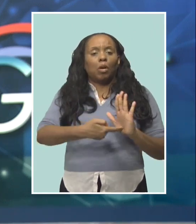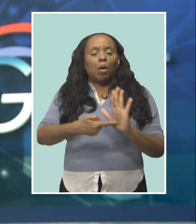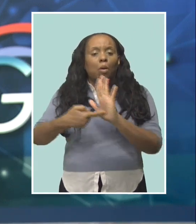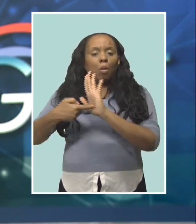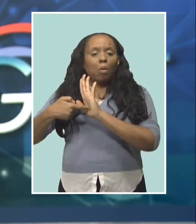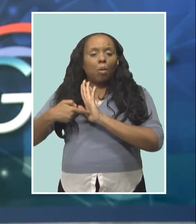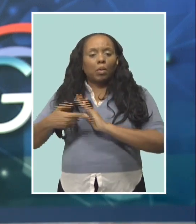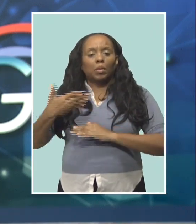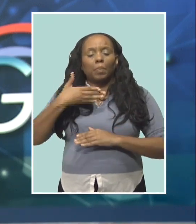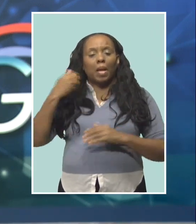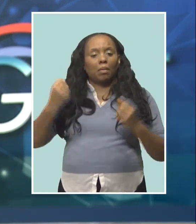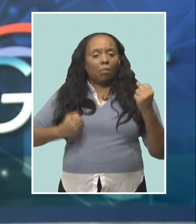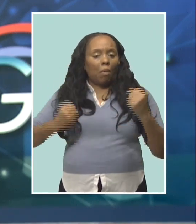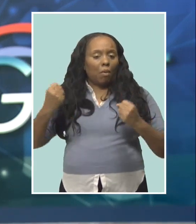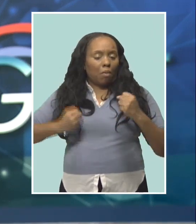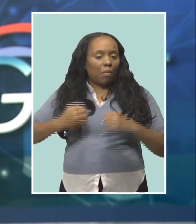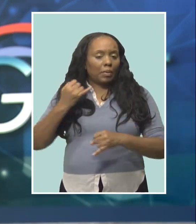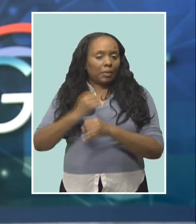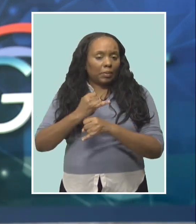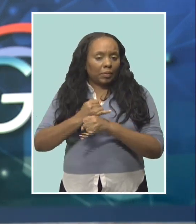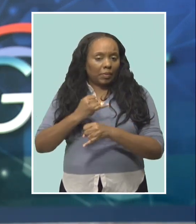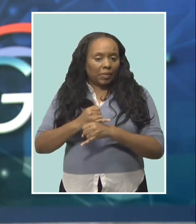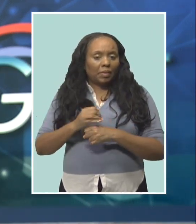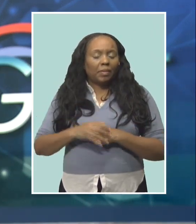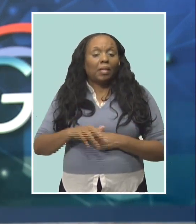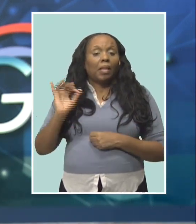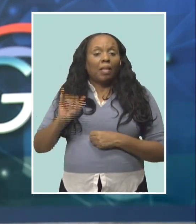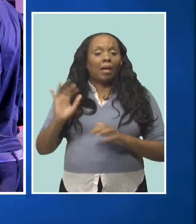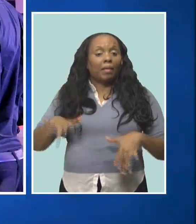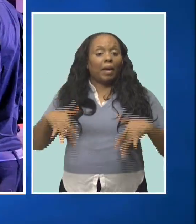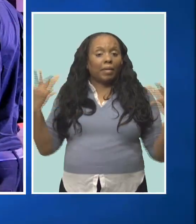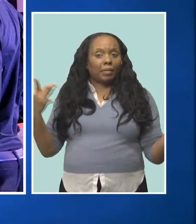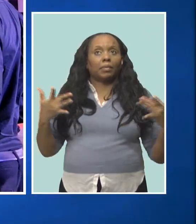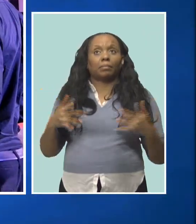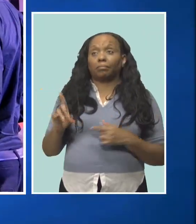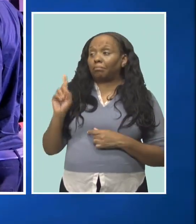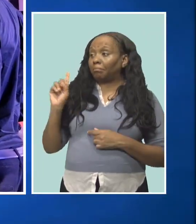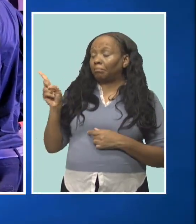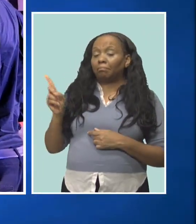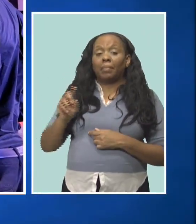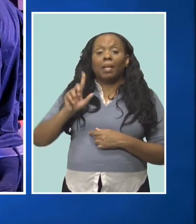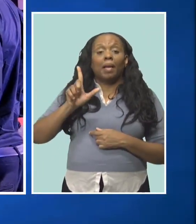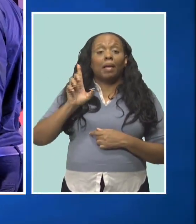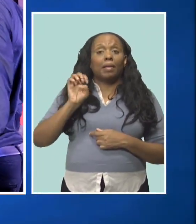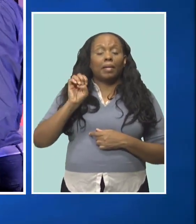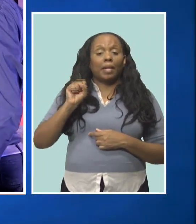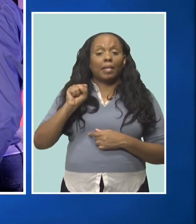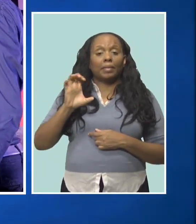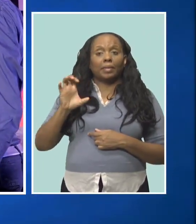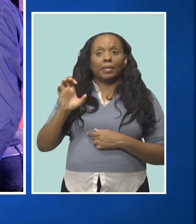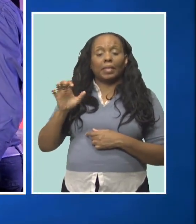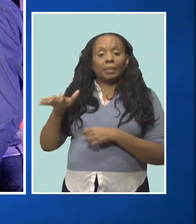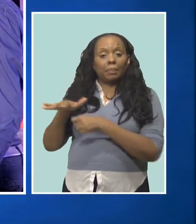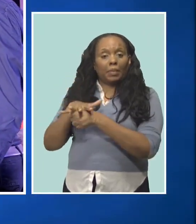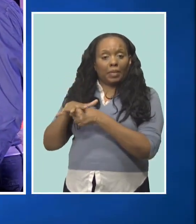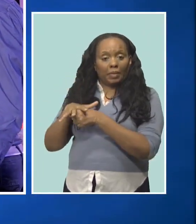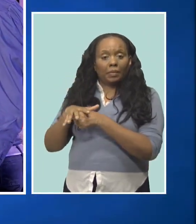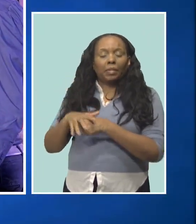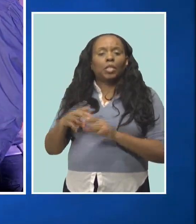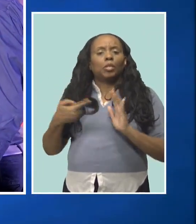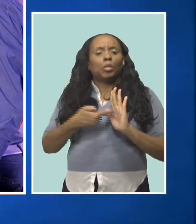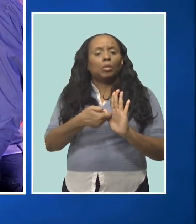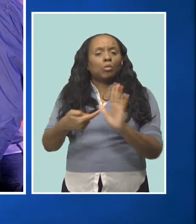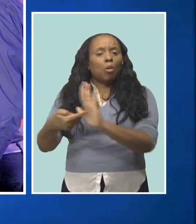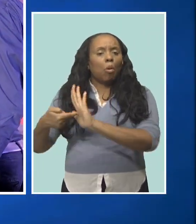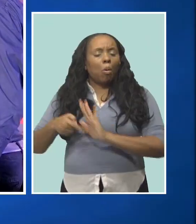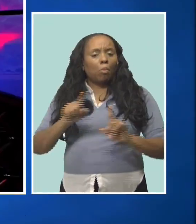bank says is the very best in the automotive industry. The event at the Lloyd Erskine Sandiford Centre showcased several vehicle brands